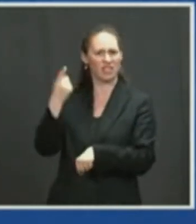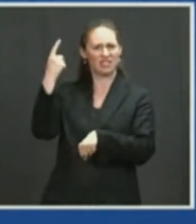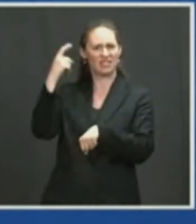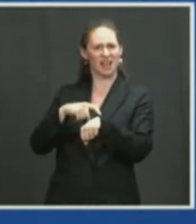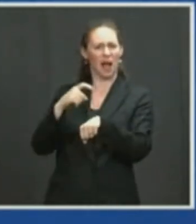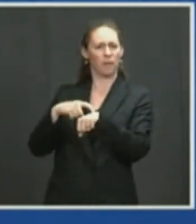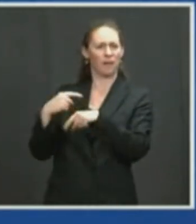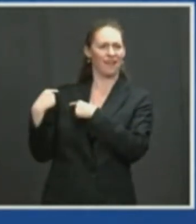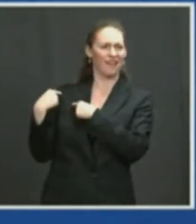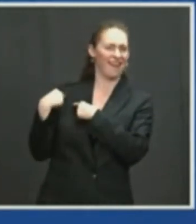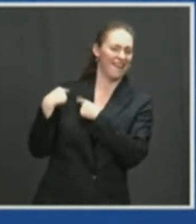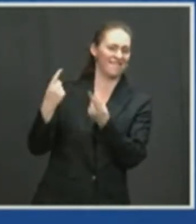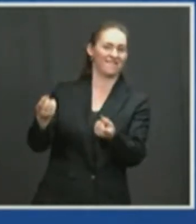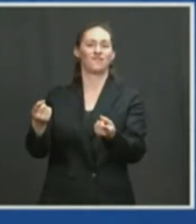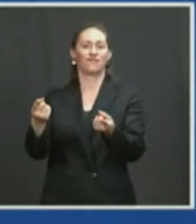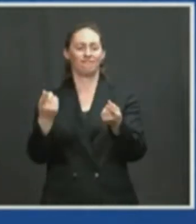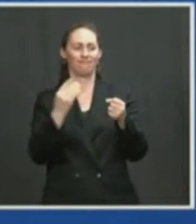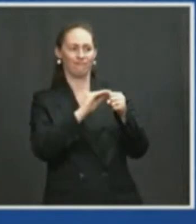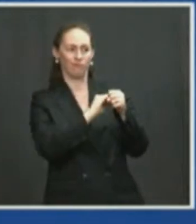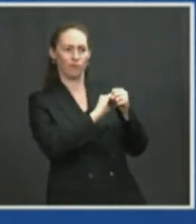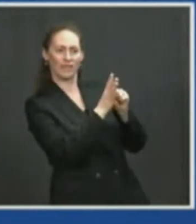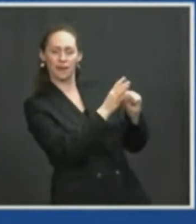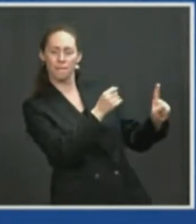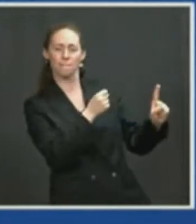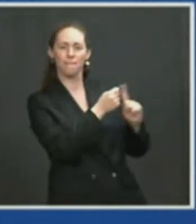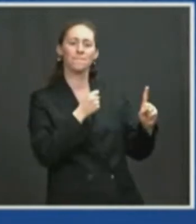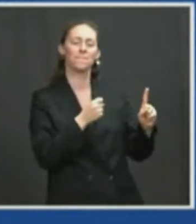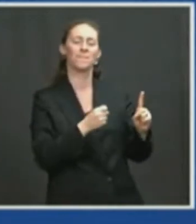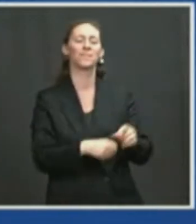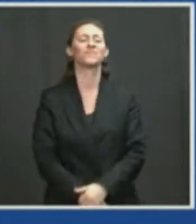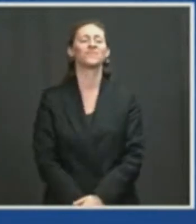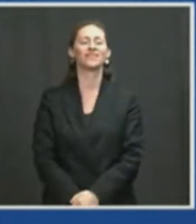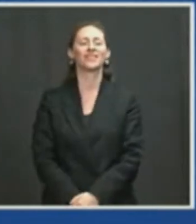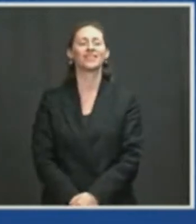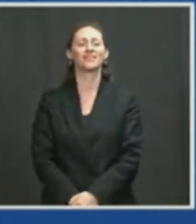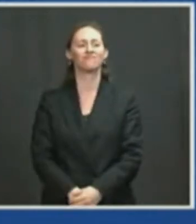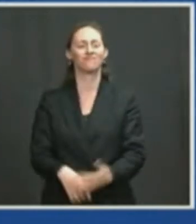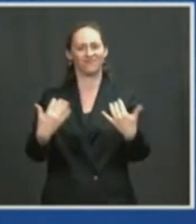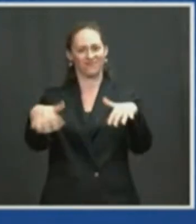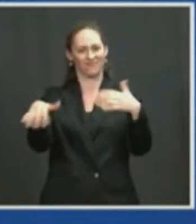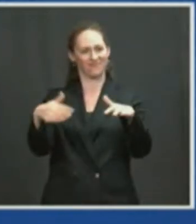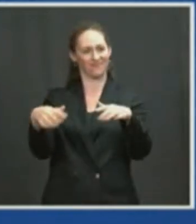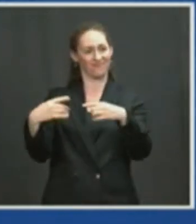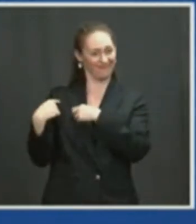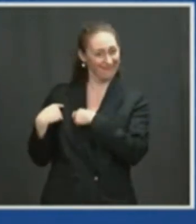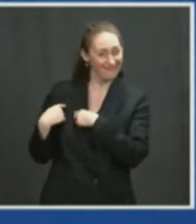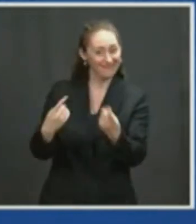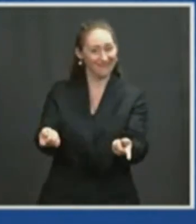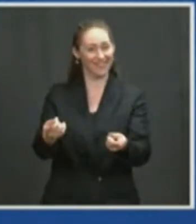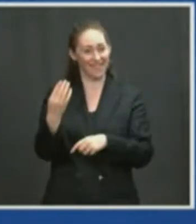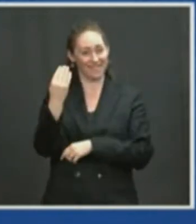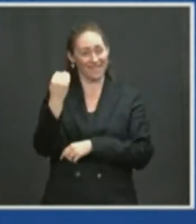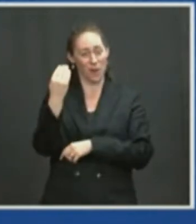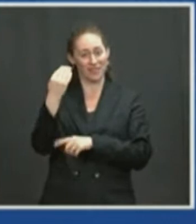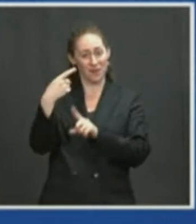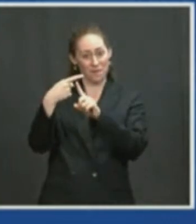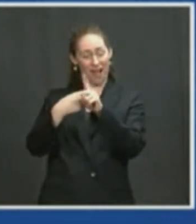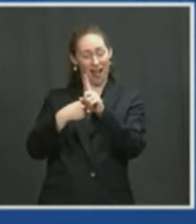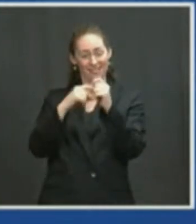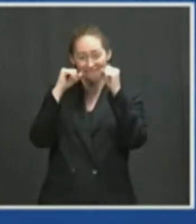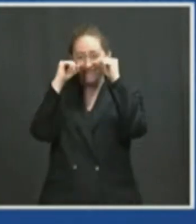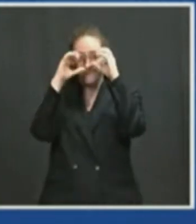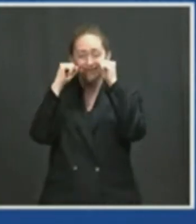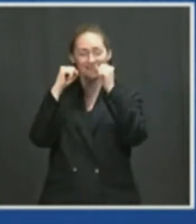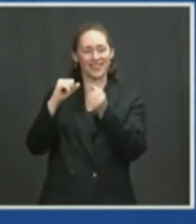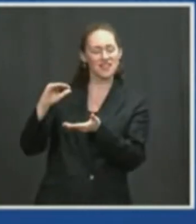in 14 months, we saw the largest decline in the number of long-term unemployed in more than an entire decade, in the last 10